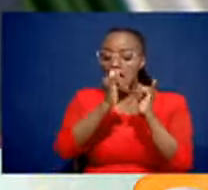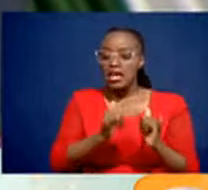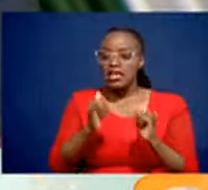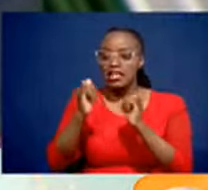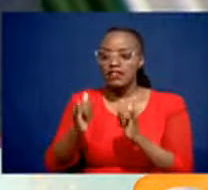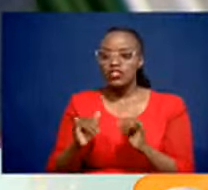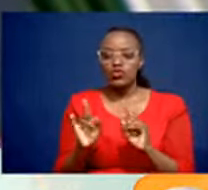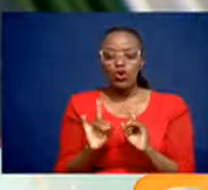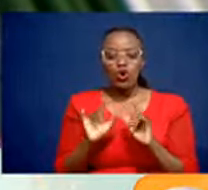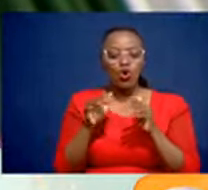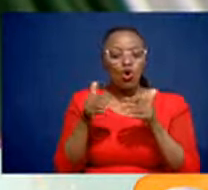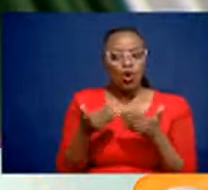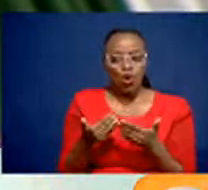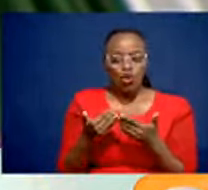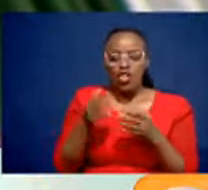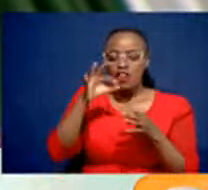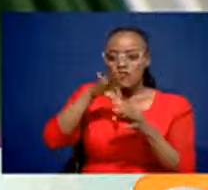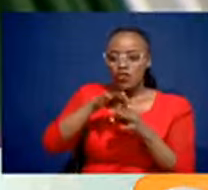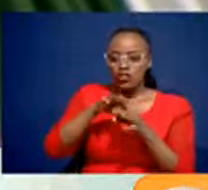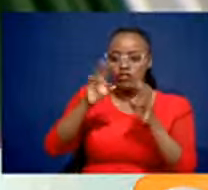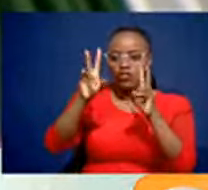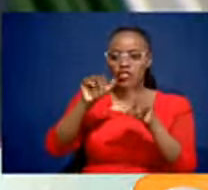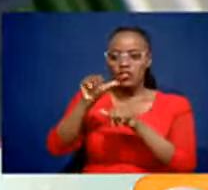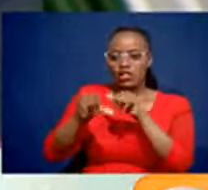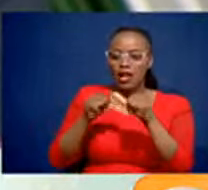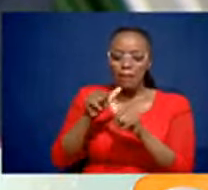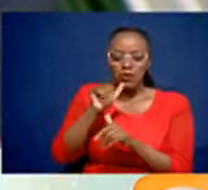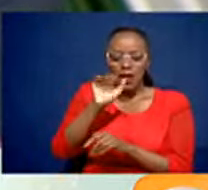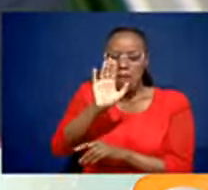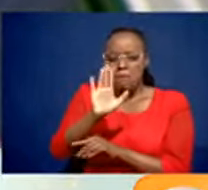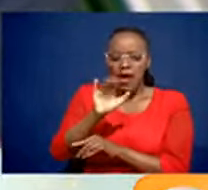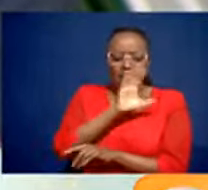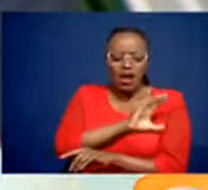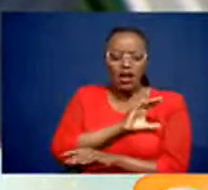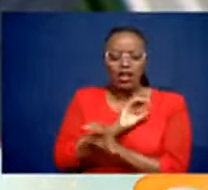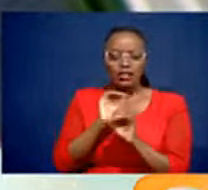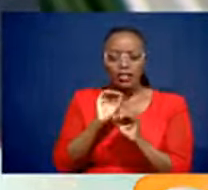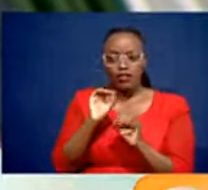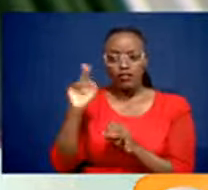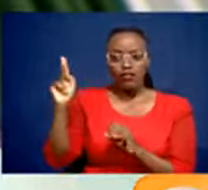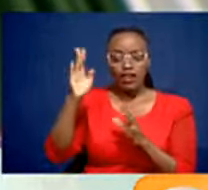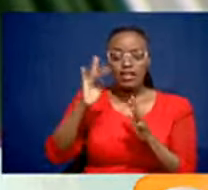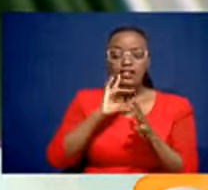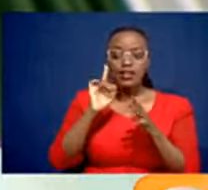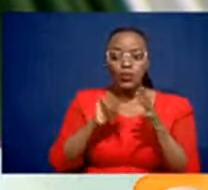binafsi ama kwa mambo ya personality. Wananchi walisema